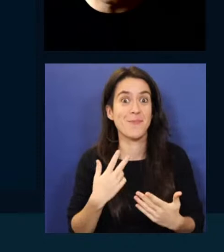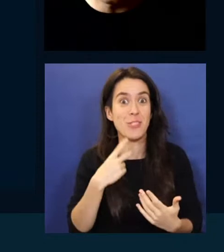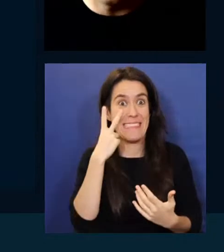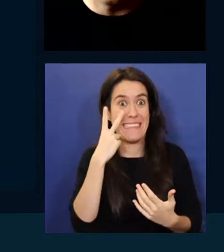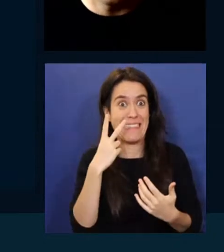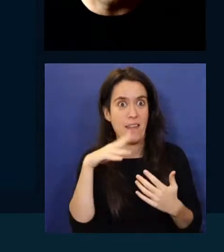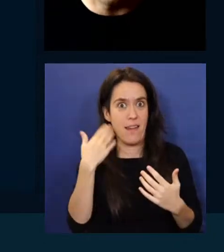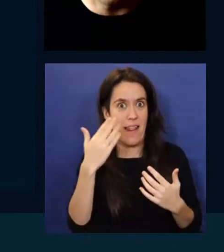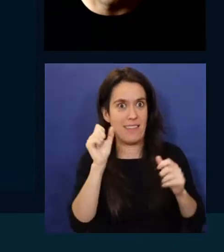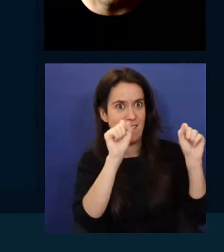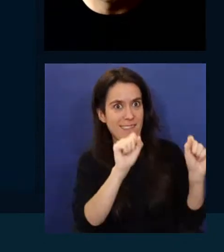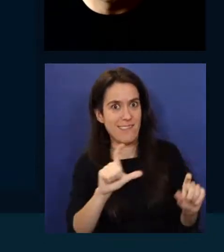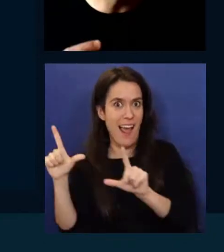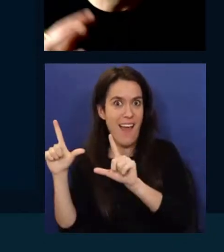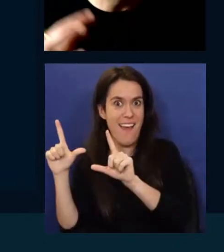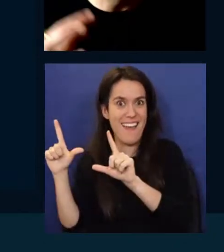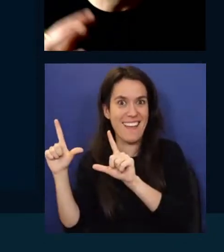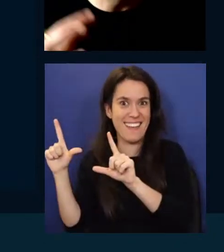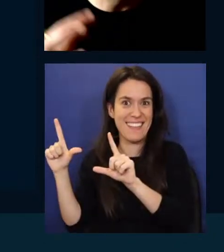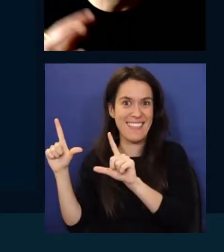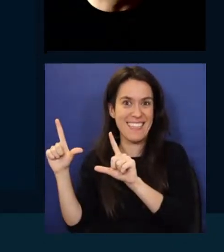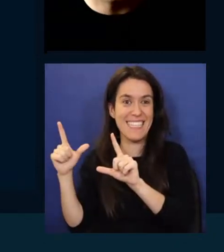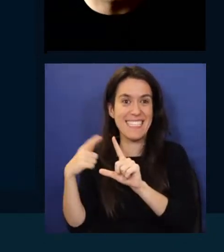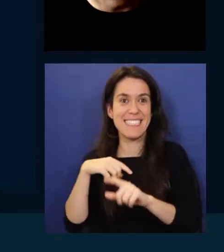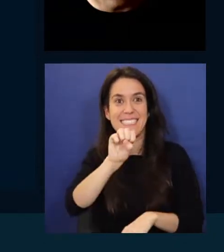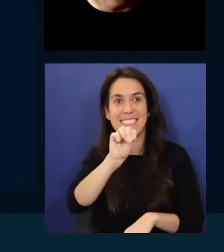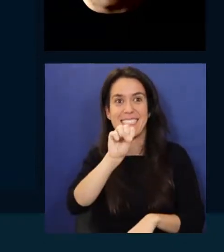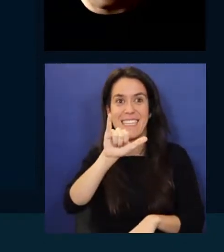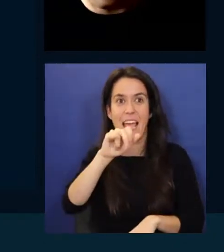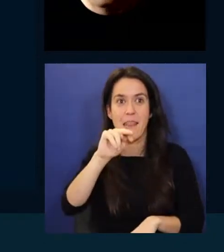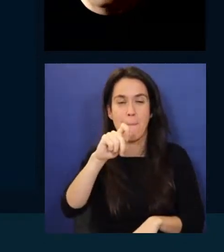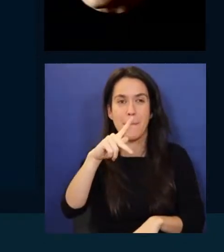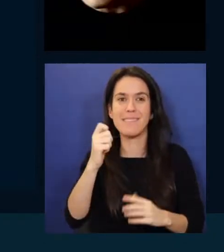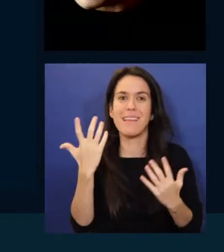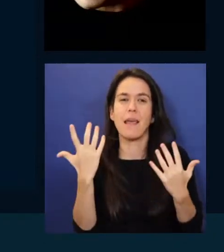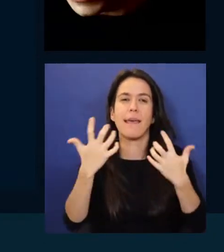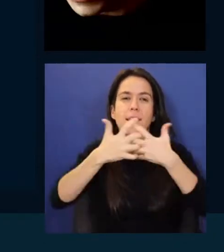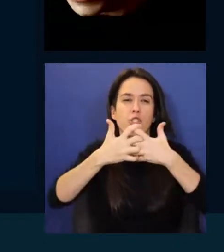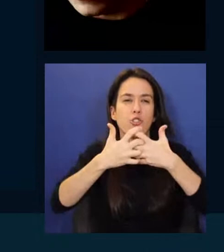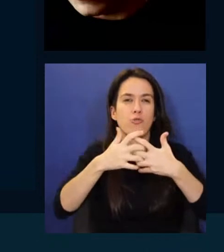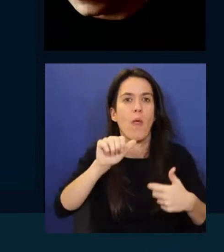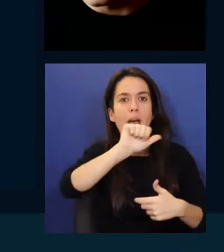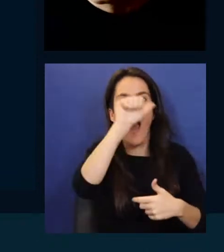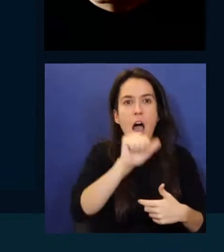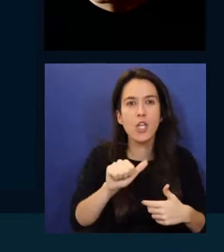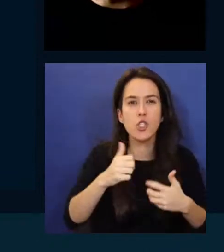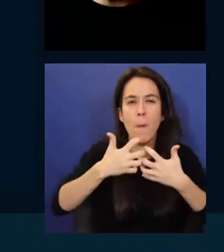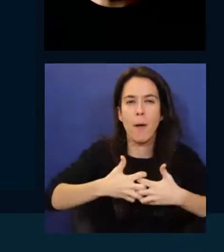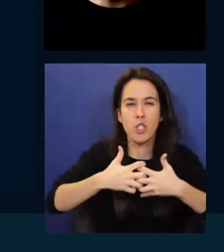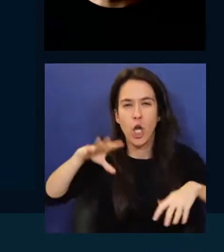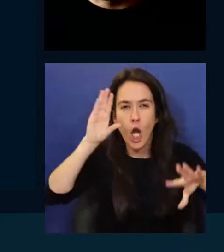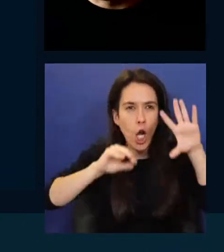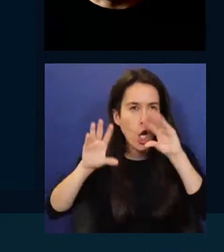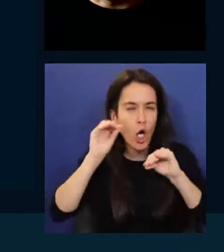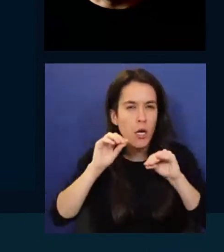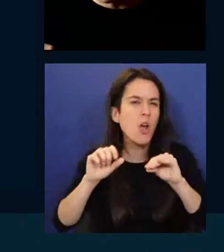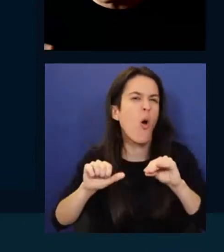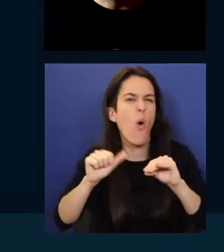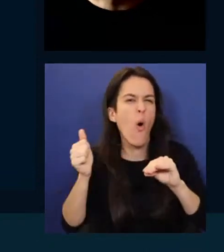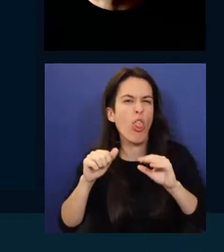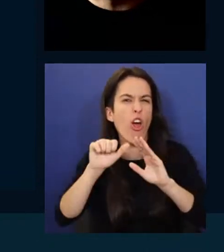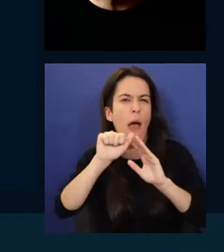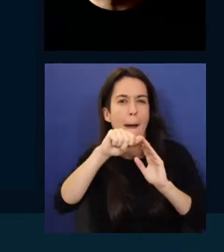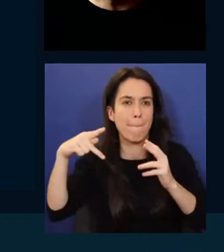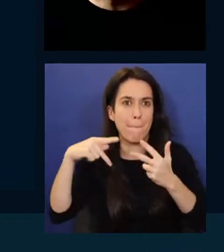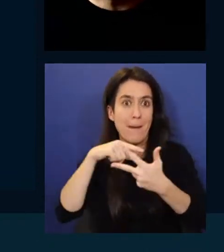talk a lot about it, we've deeply integrated Synapse with Power BI and Azure Machine Learning, just to create a very seamless collaboration